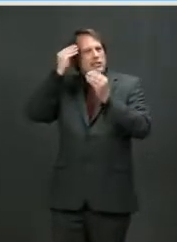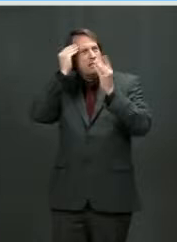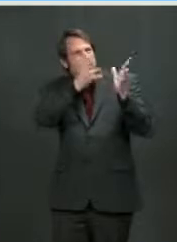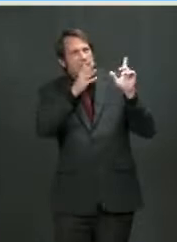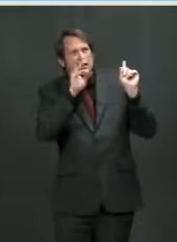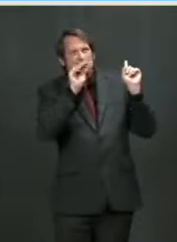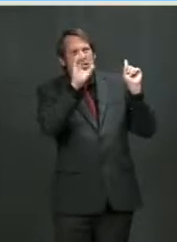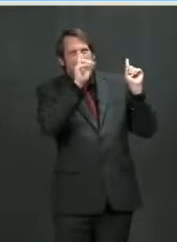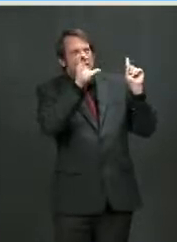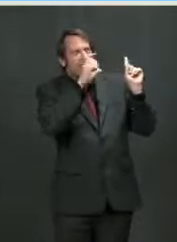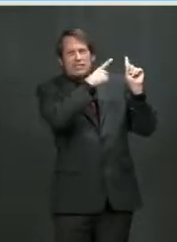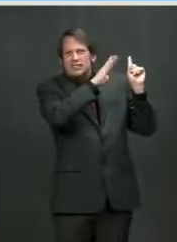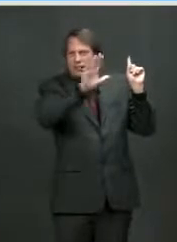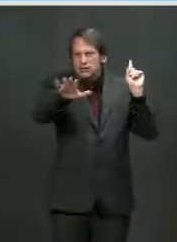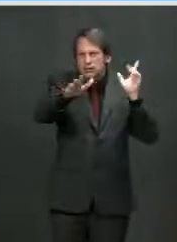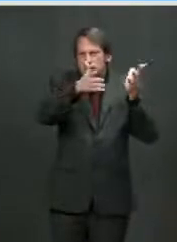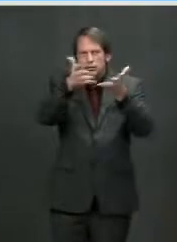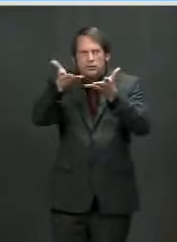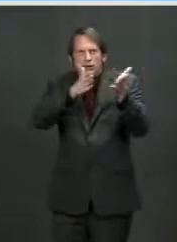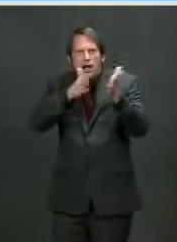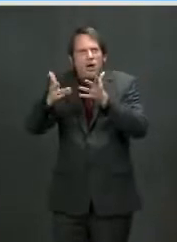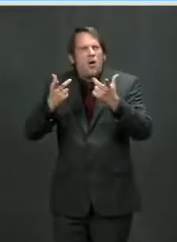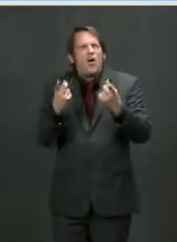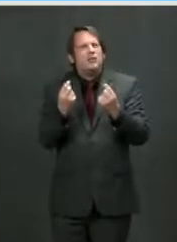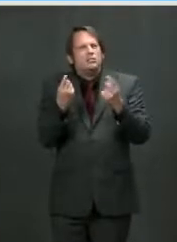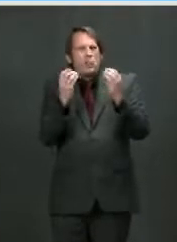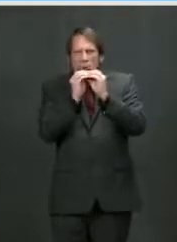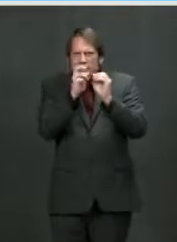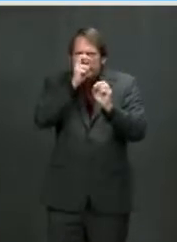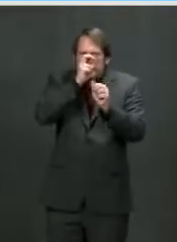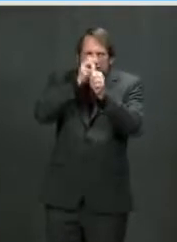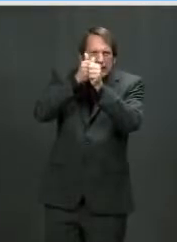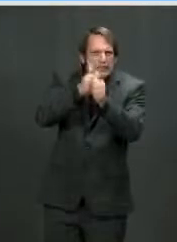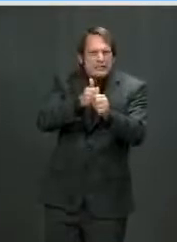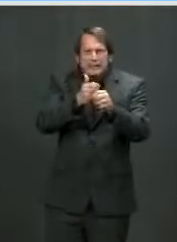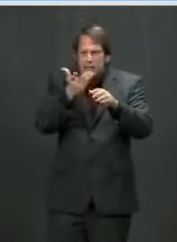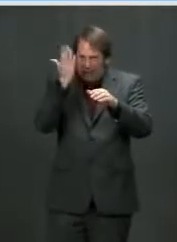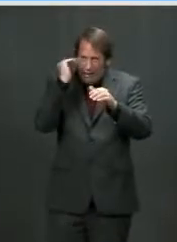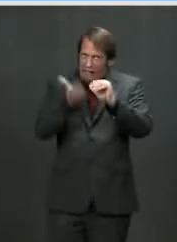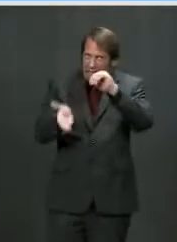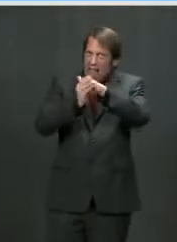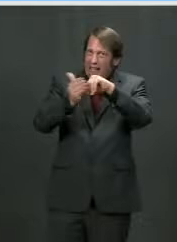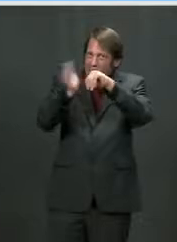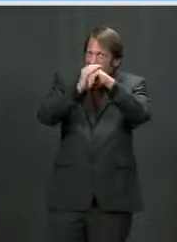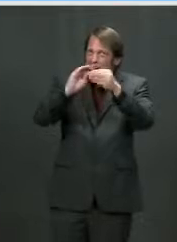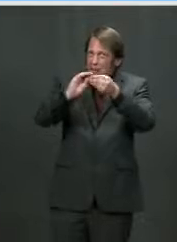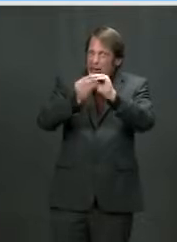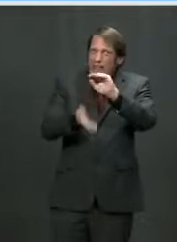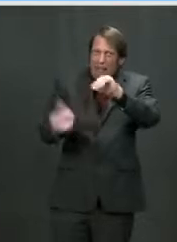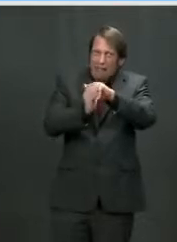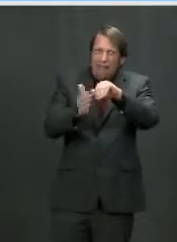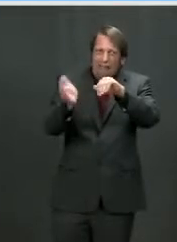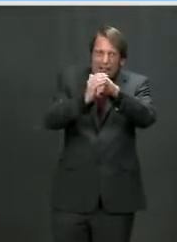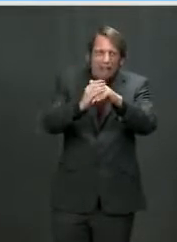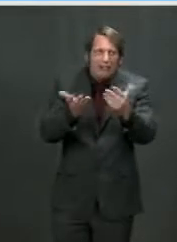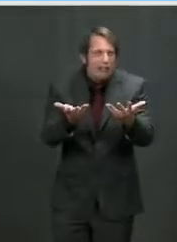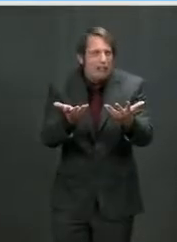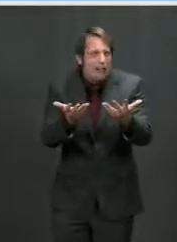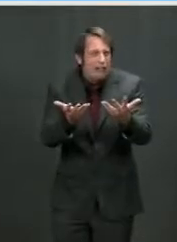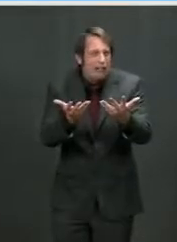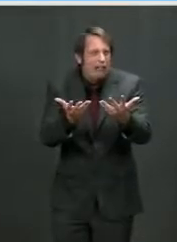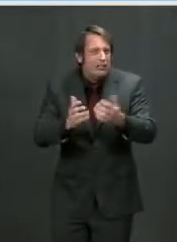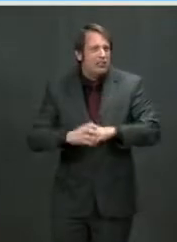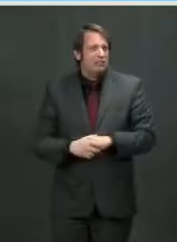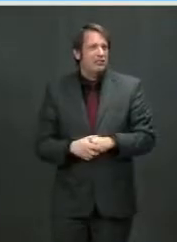considering stronger guidance that, when the numbers are spiking like they are, especially with the possibility of vaccines, we're in